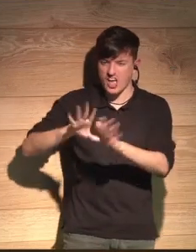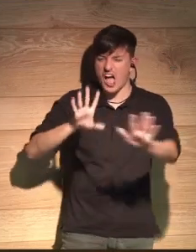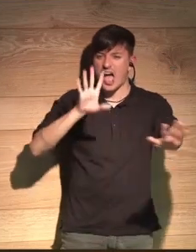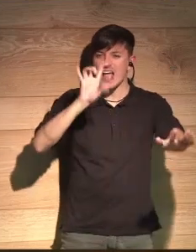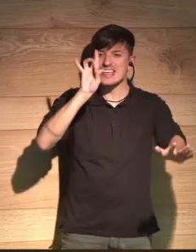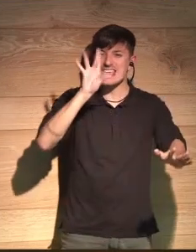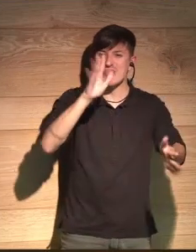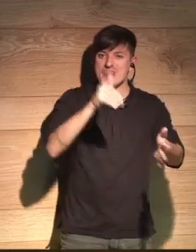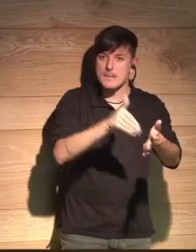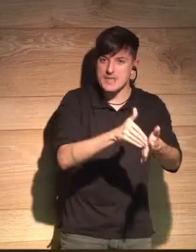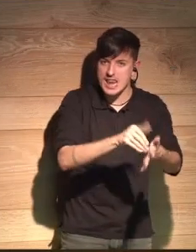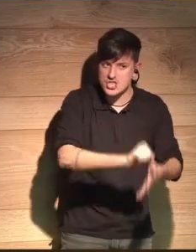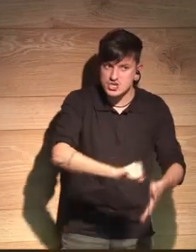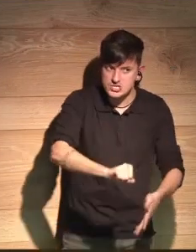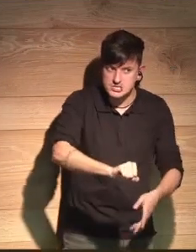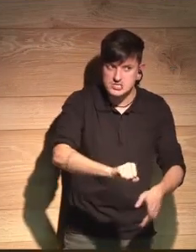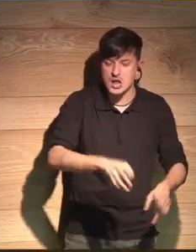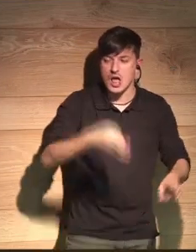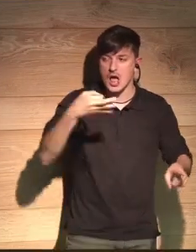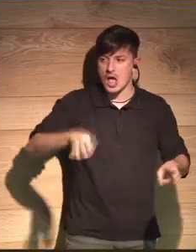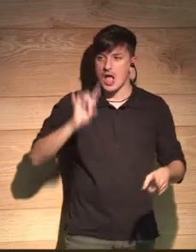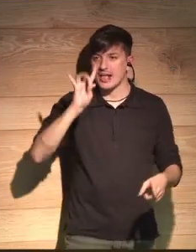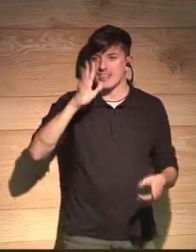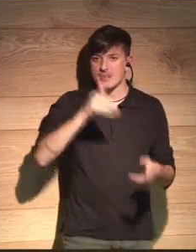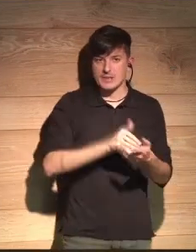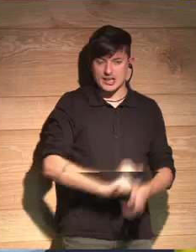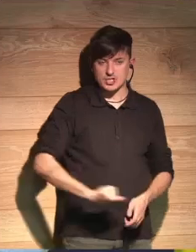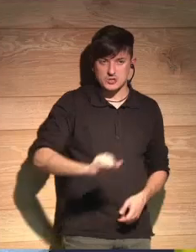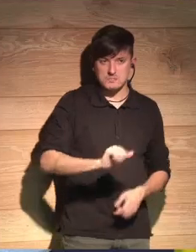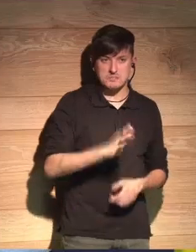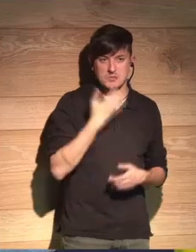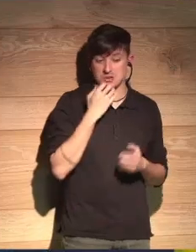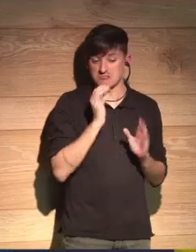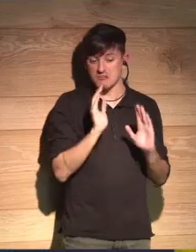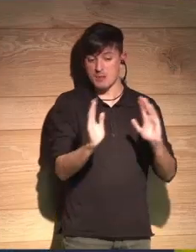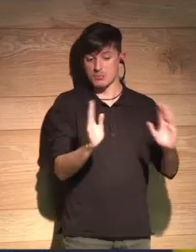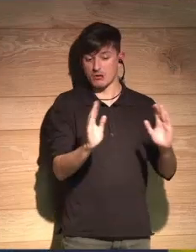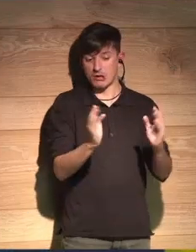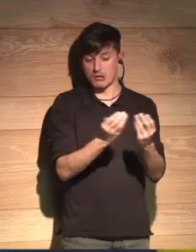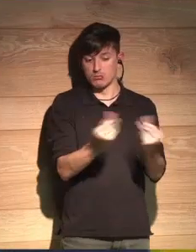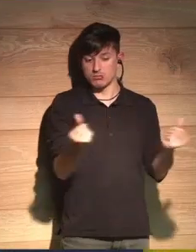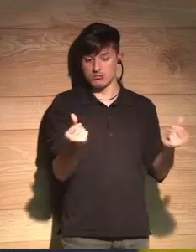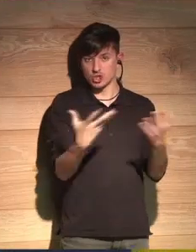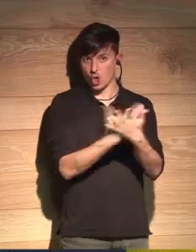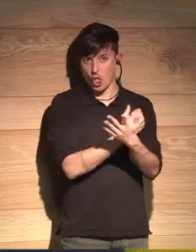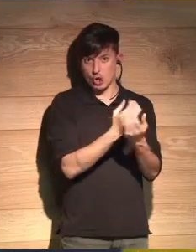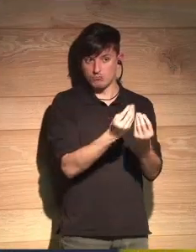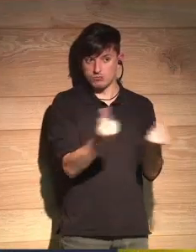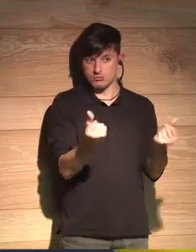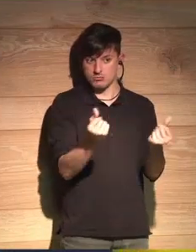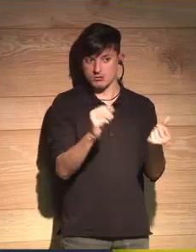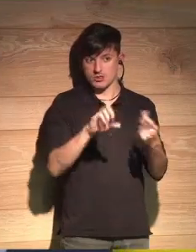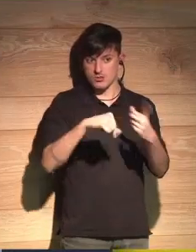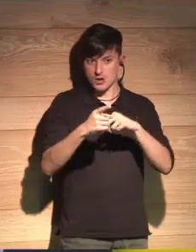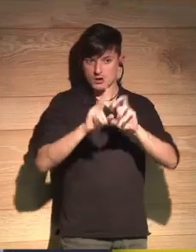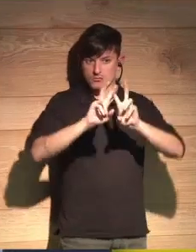In China, there were cities. No, I'm meaning 15,000 years ago. No, okay, not that far.